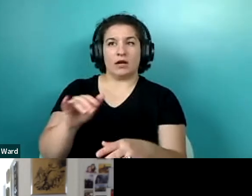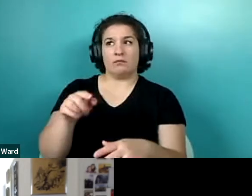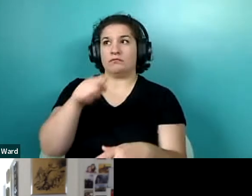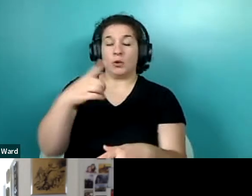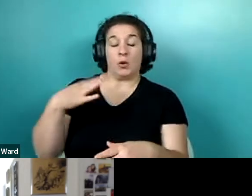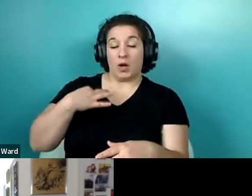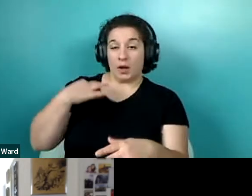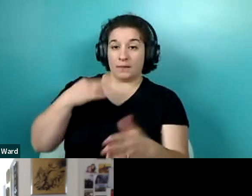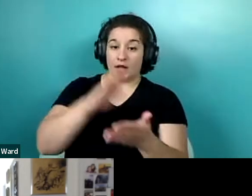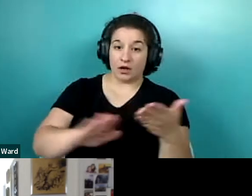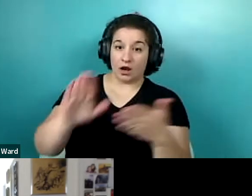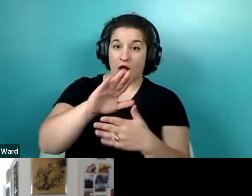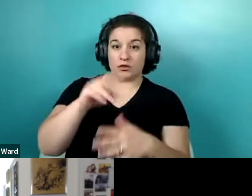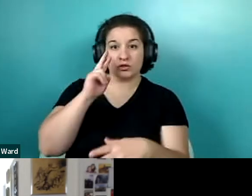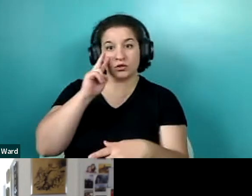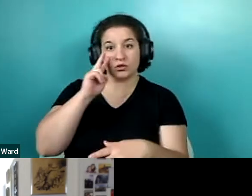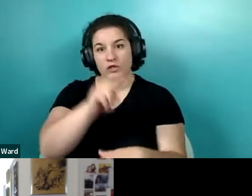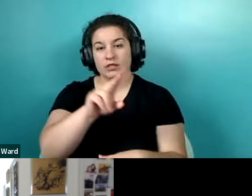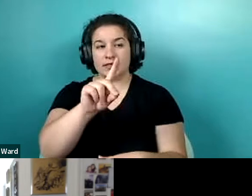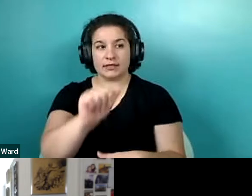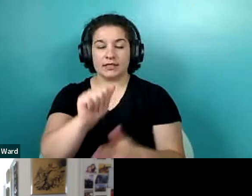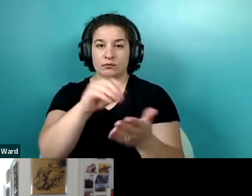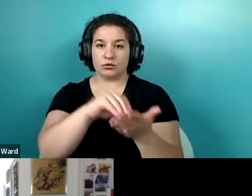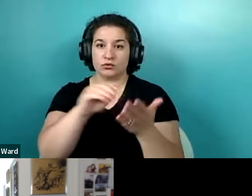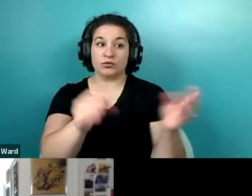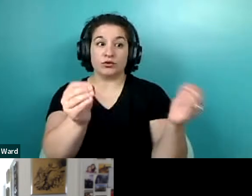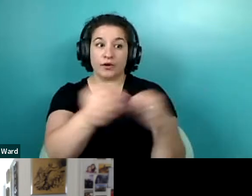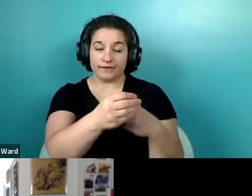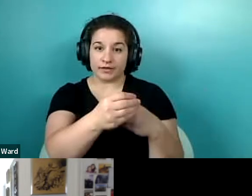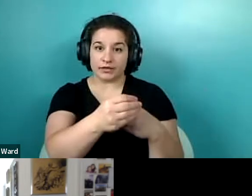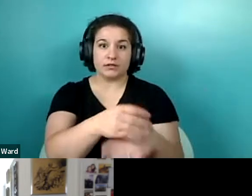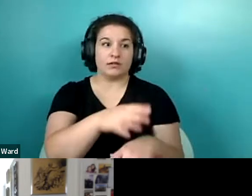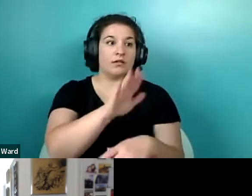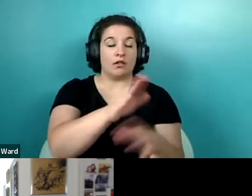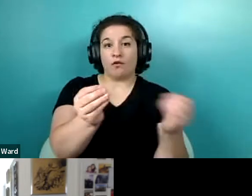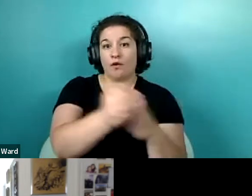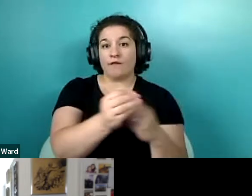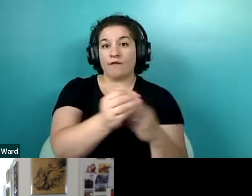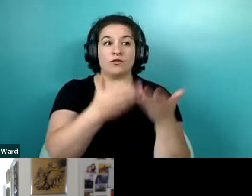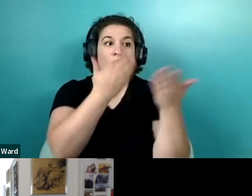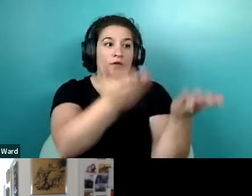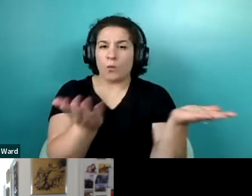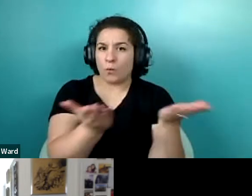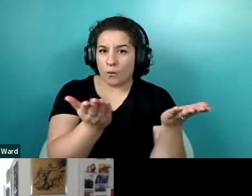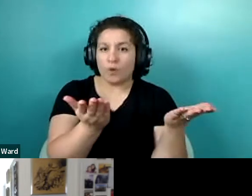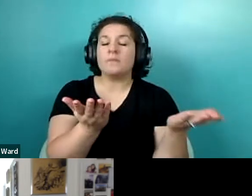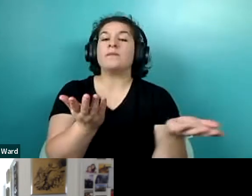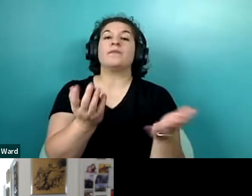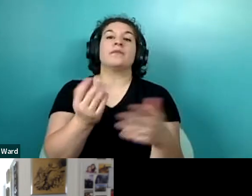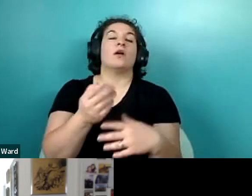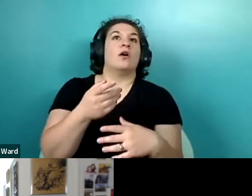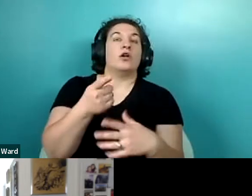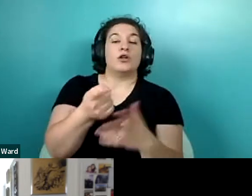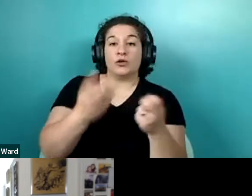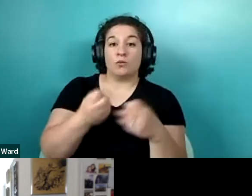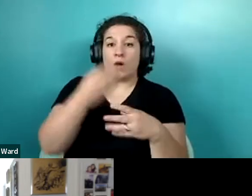their disabled students office. What does their disabled students office offer? You know, what do you want to let them know? How